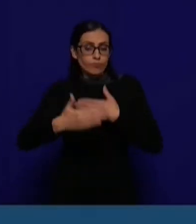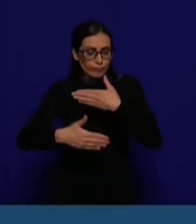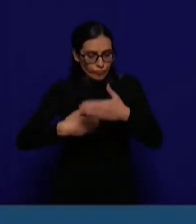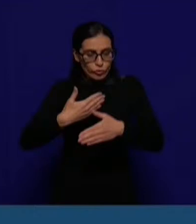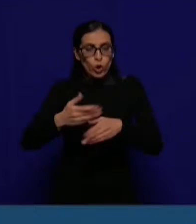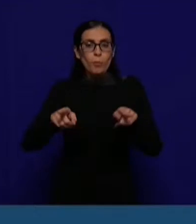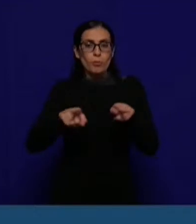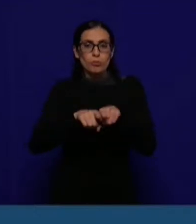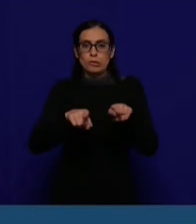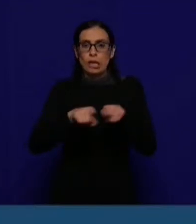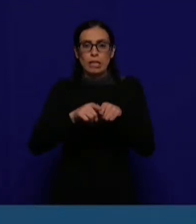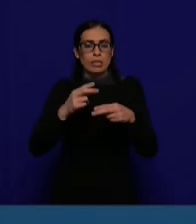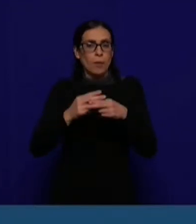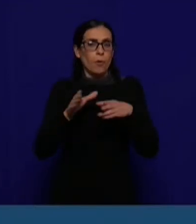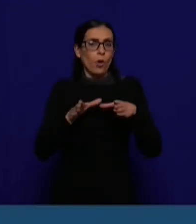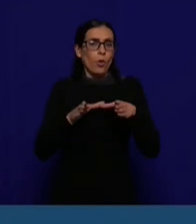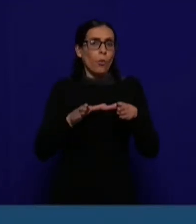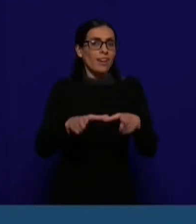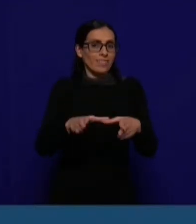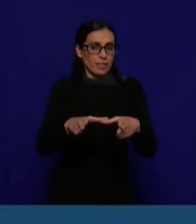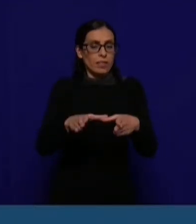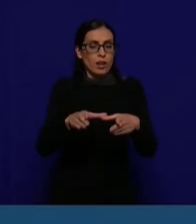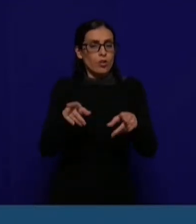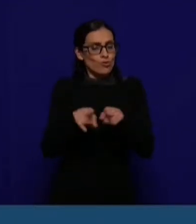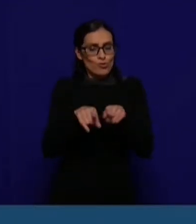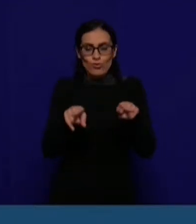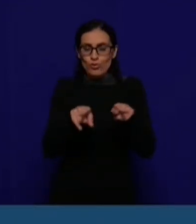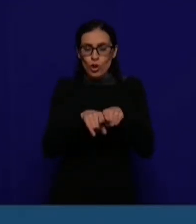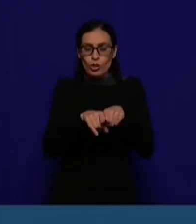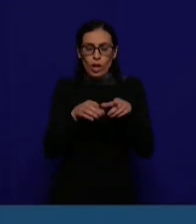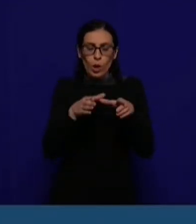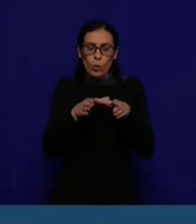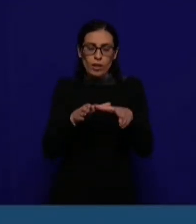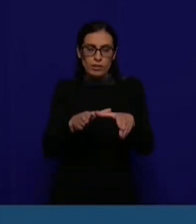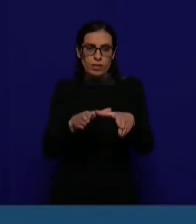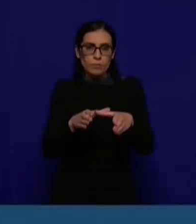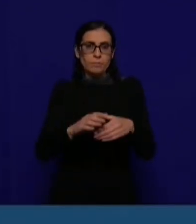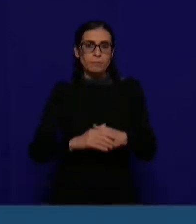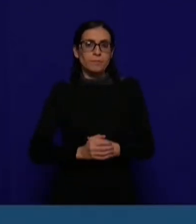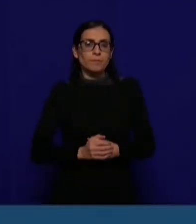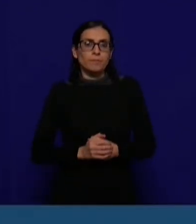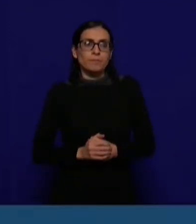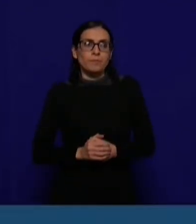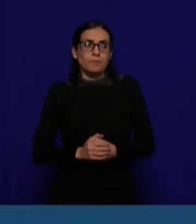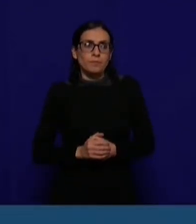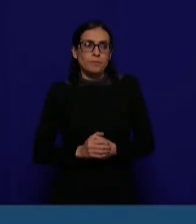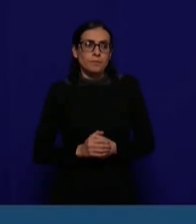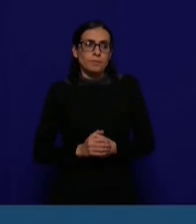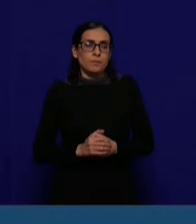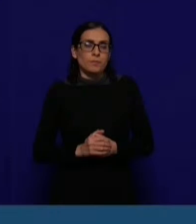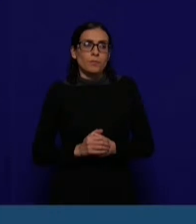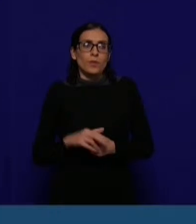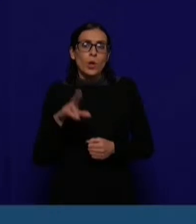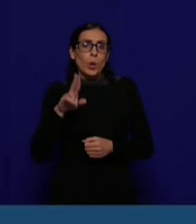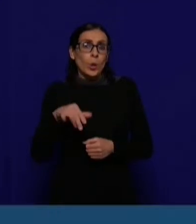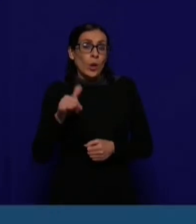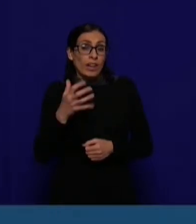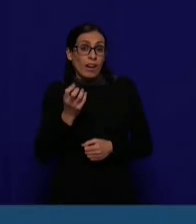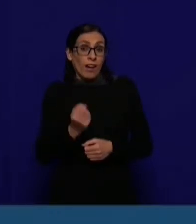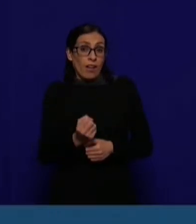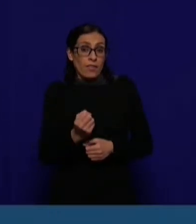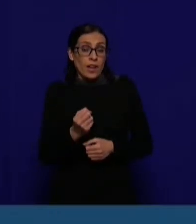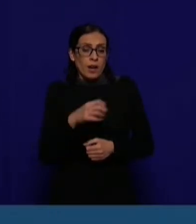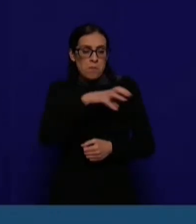Ewropea importanti li xorta jibqgħu jagħmlu wkoll il-kwarantina. U anke jekk ikollok pajjiżi aħna qegħdin